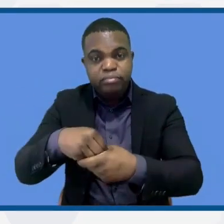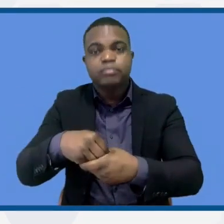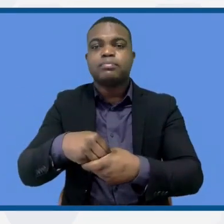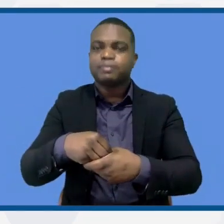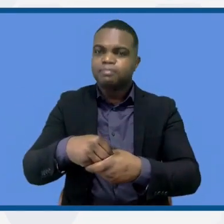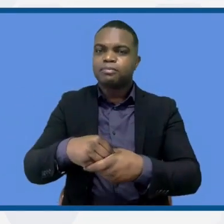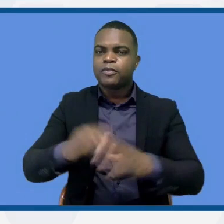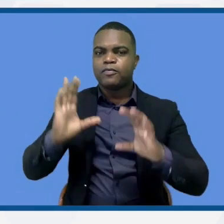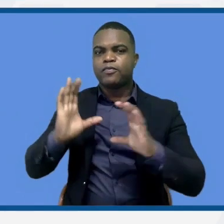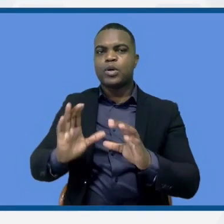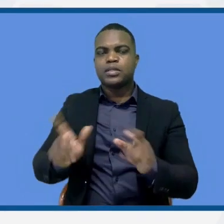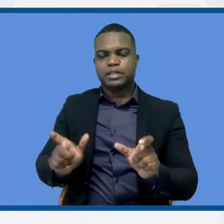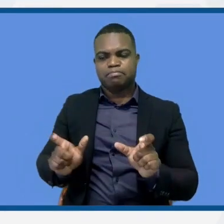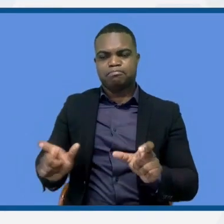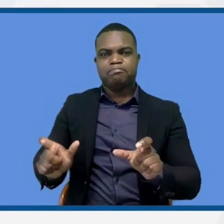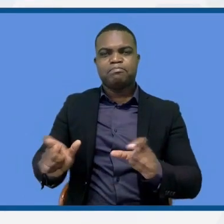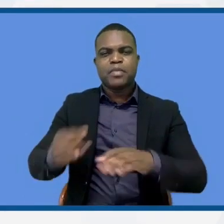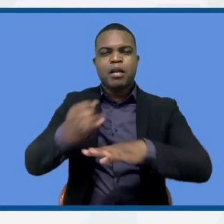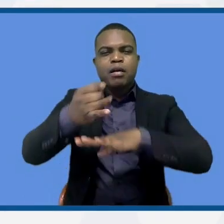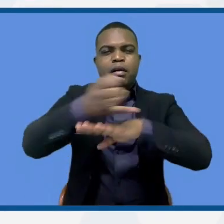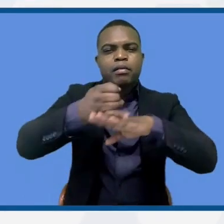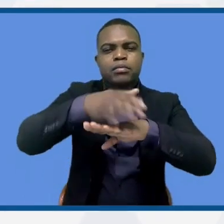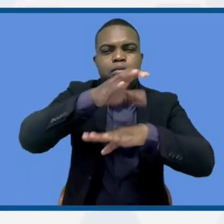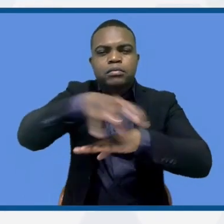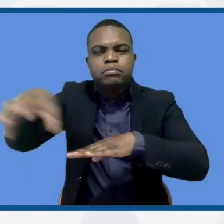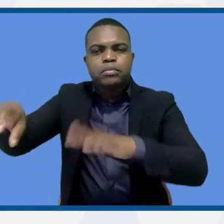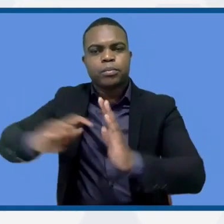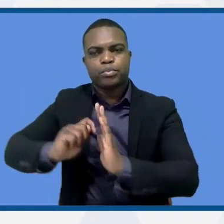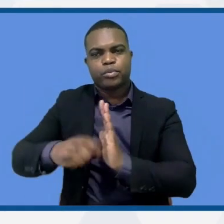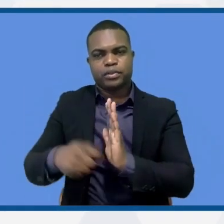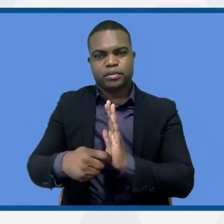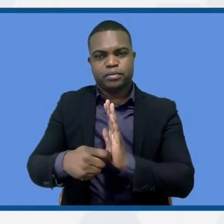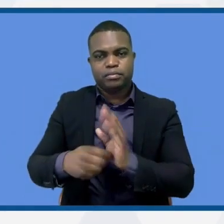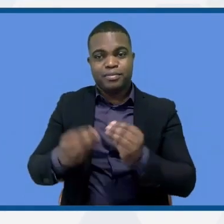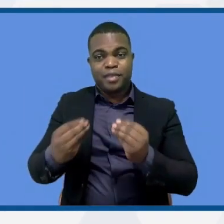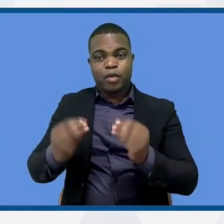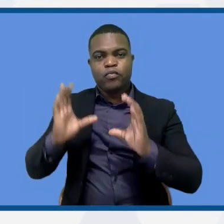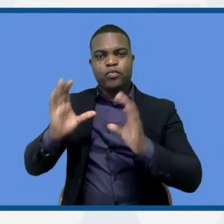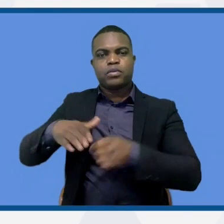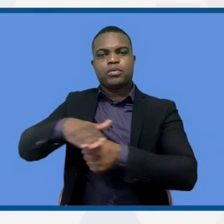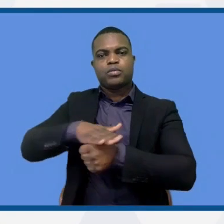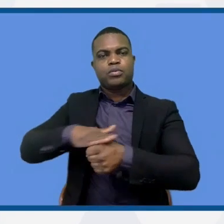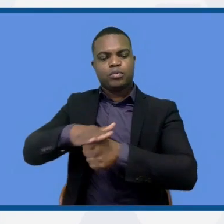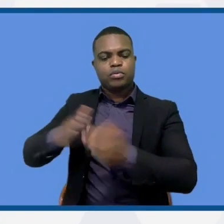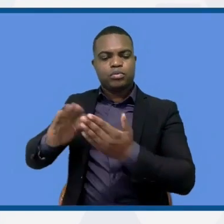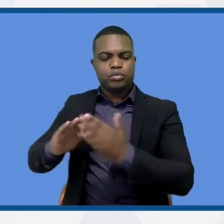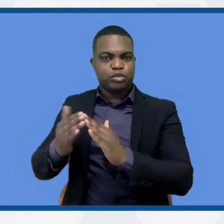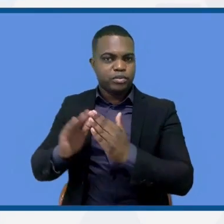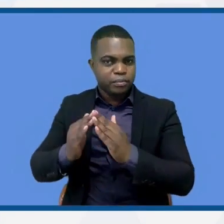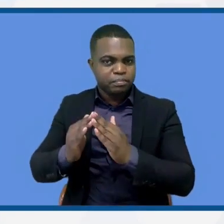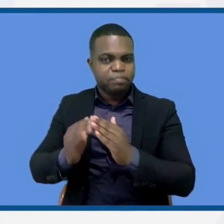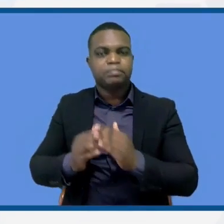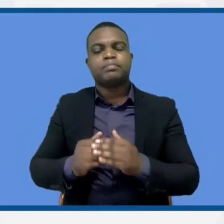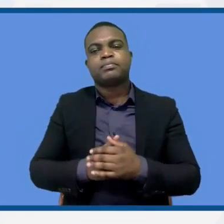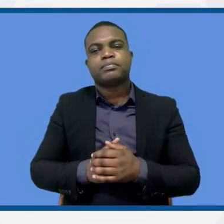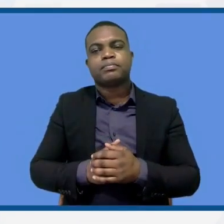approaches can't be scientifically sound and the community centered at the same time. There's a view that one has to give way to the